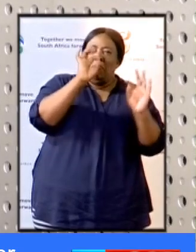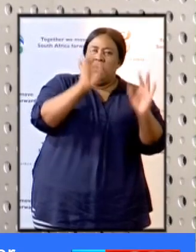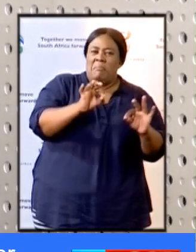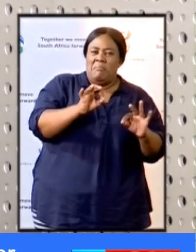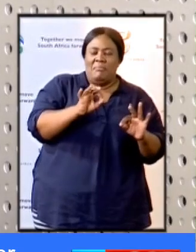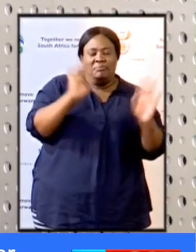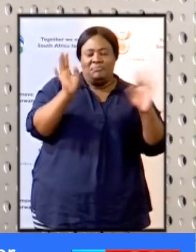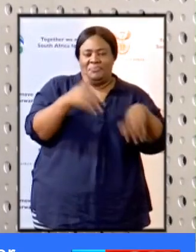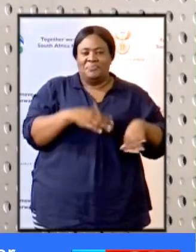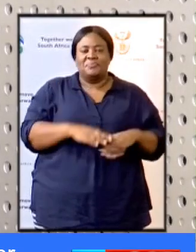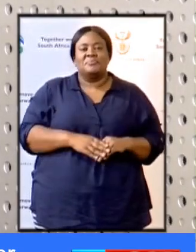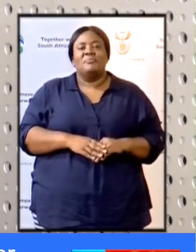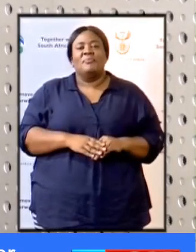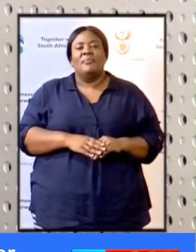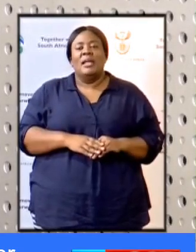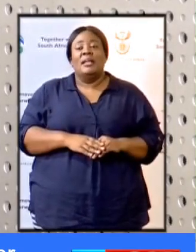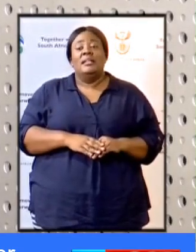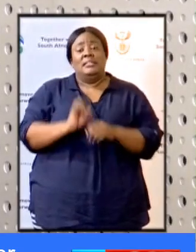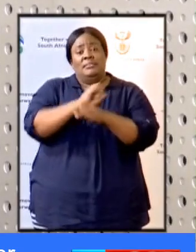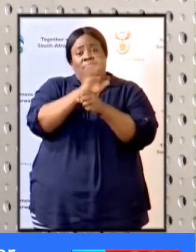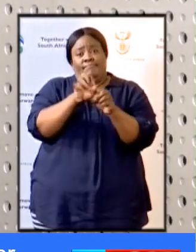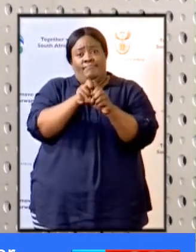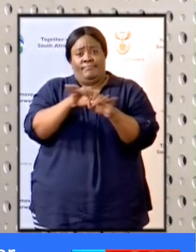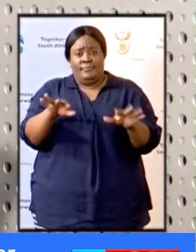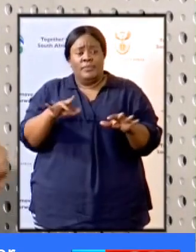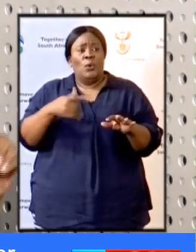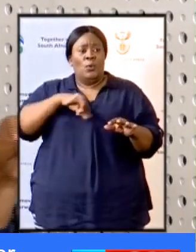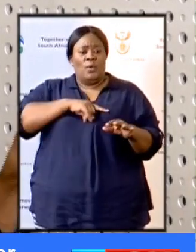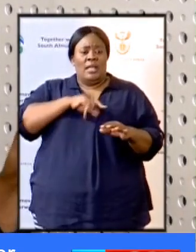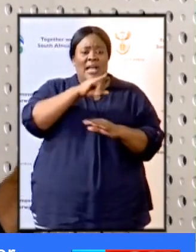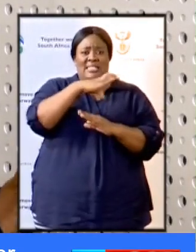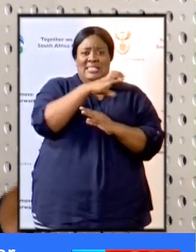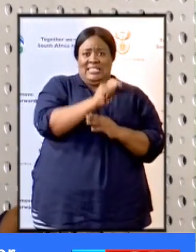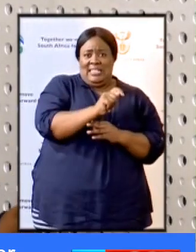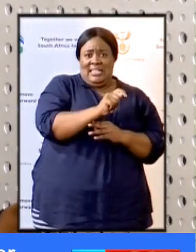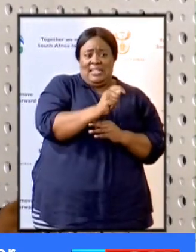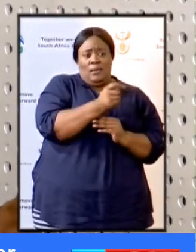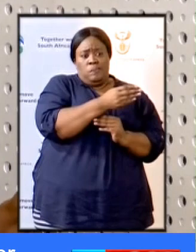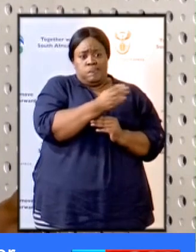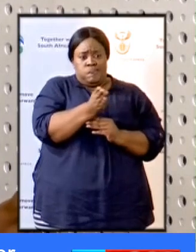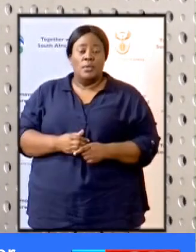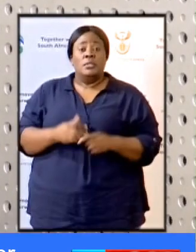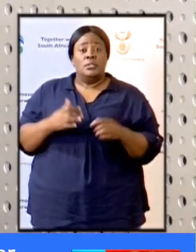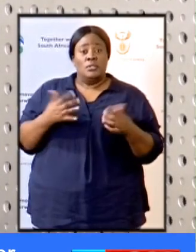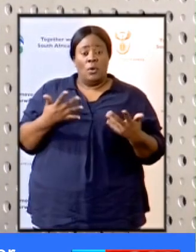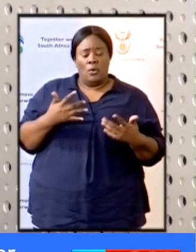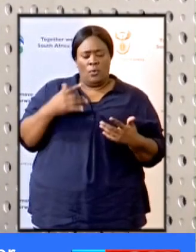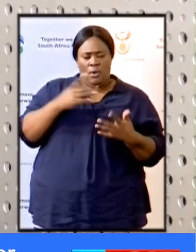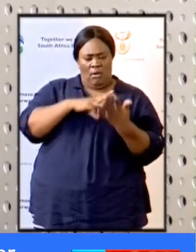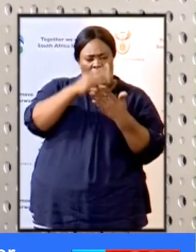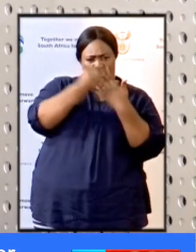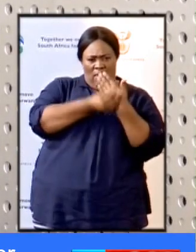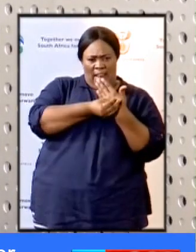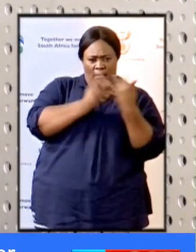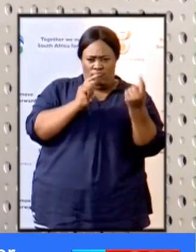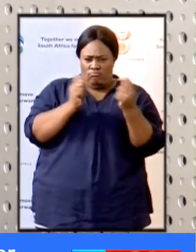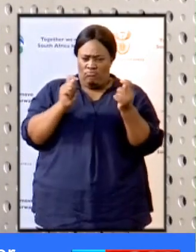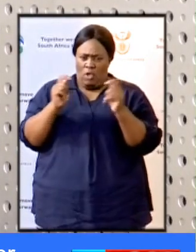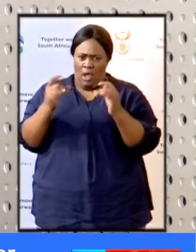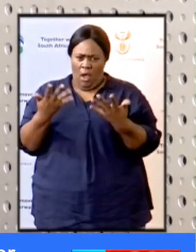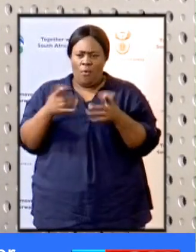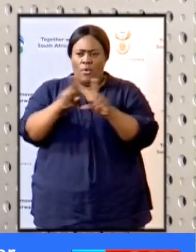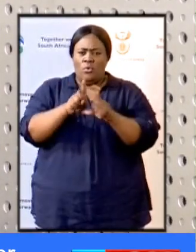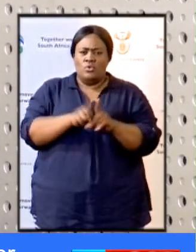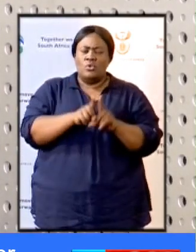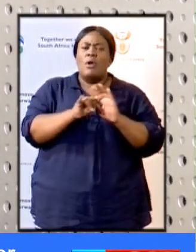outside COVID-19, we were deploying ICTs to. So I've spoken about trimming of the curriculum to keep identified that's what the work